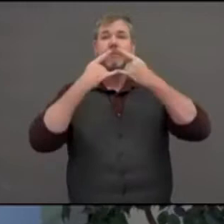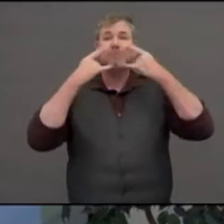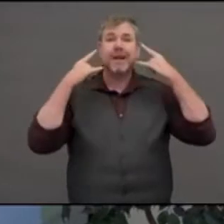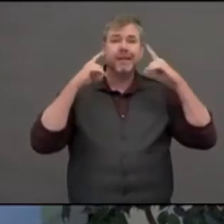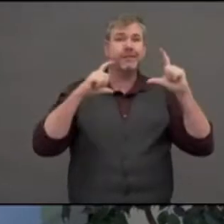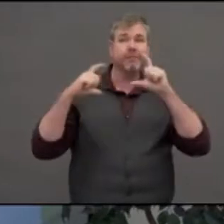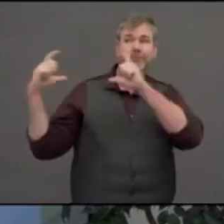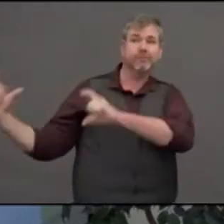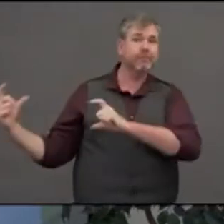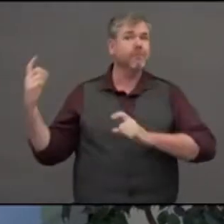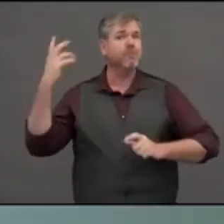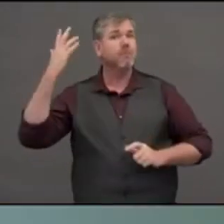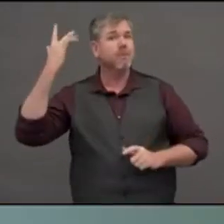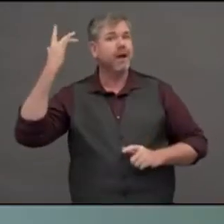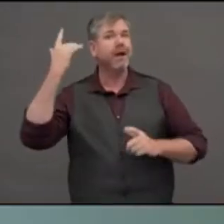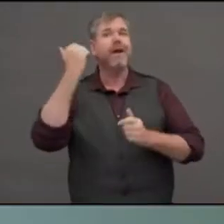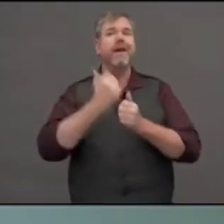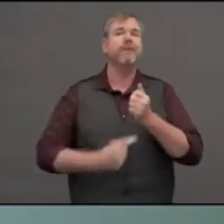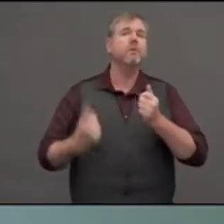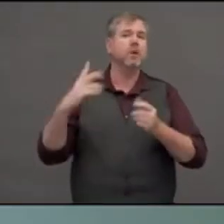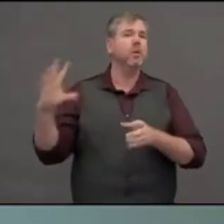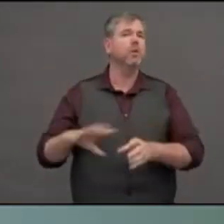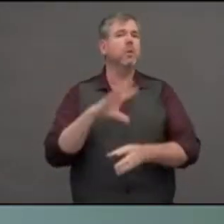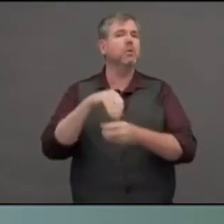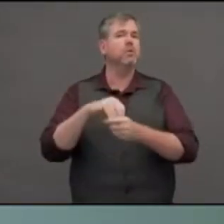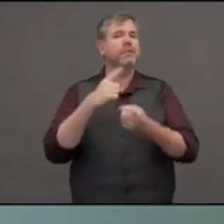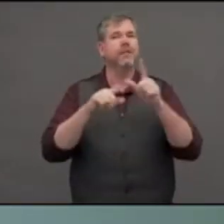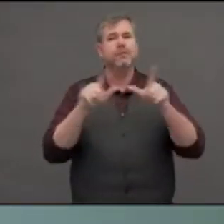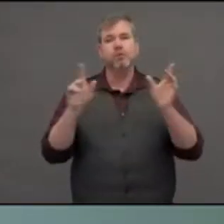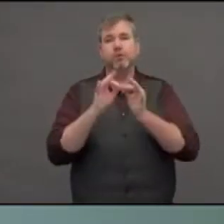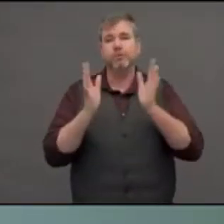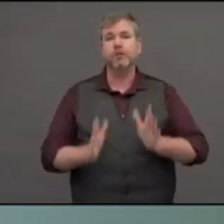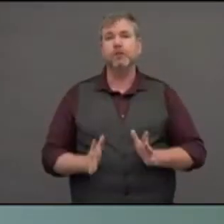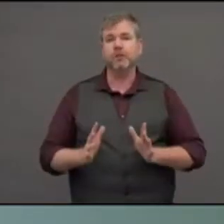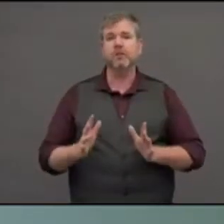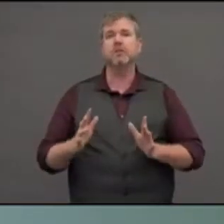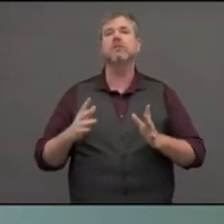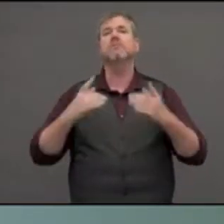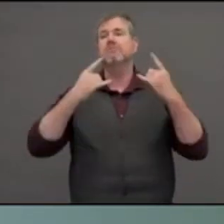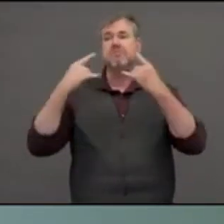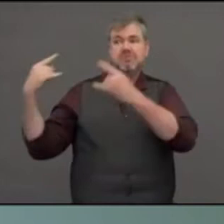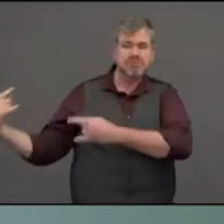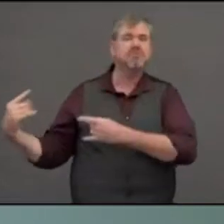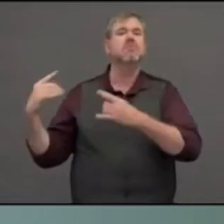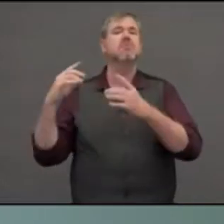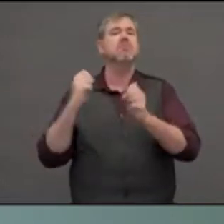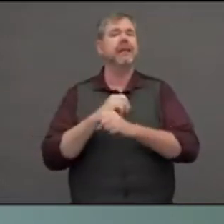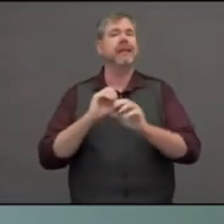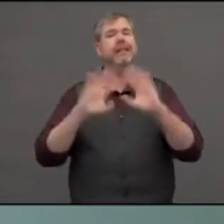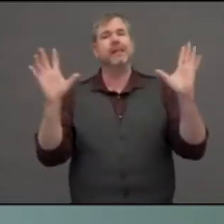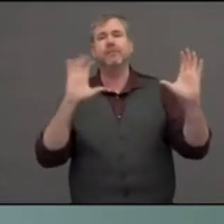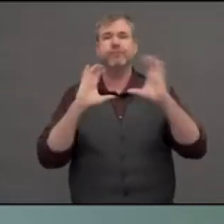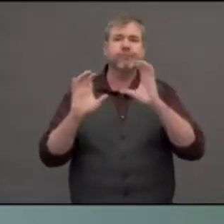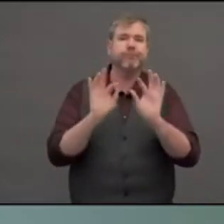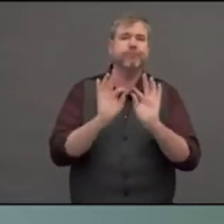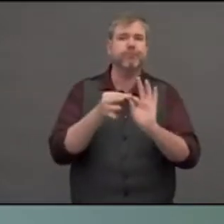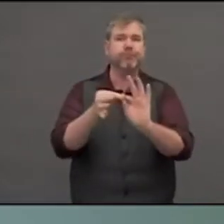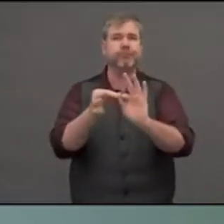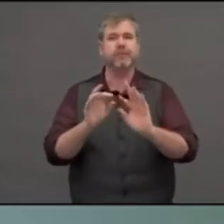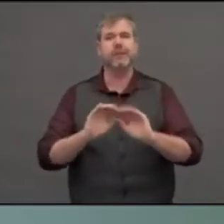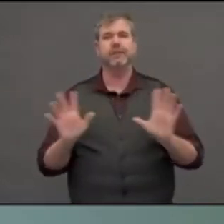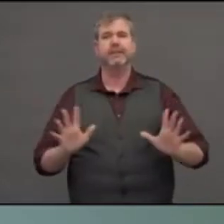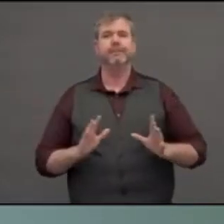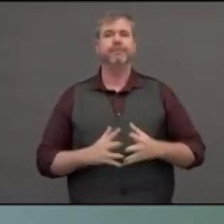everyone, including the American Sign Language interpreters, can clearly understand the information and properly communicate that we will be sharing this